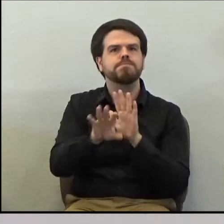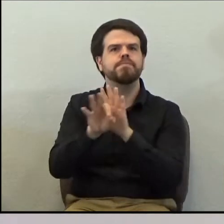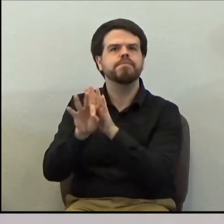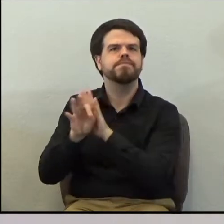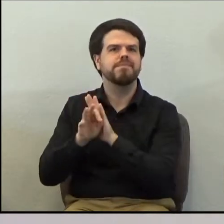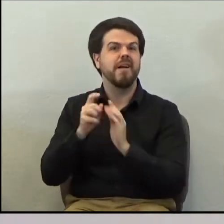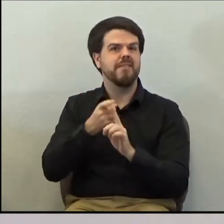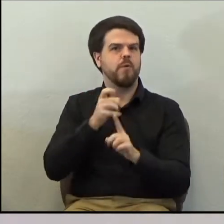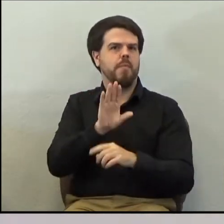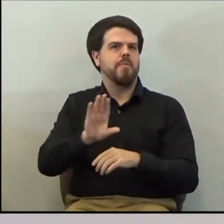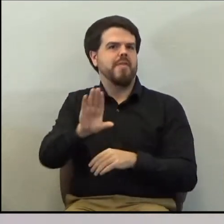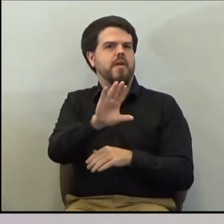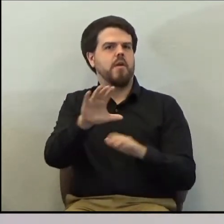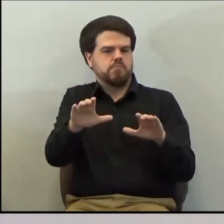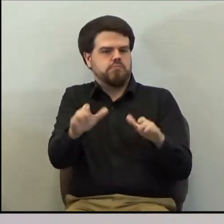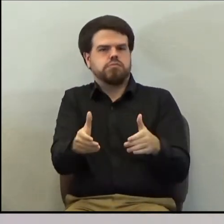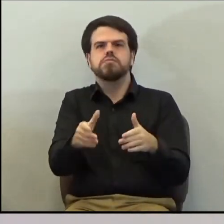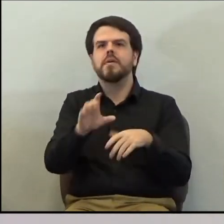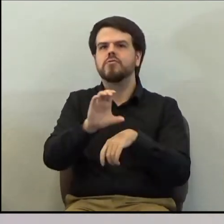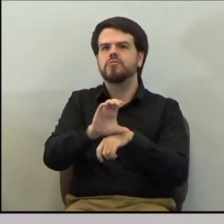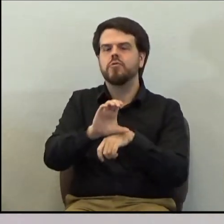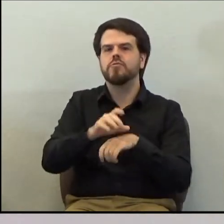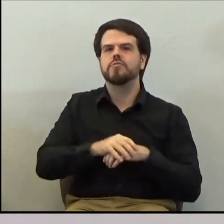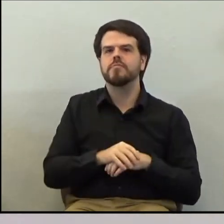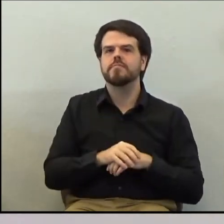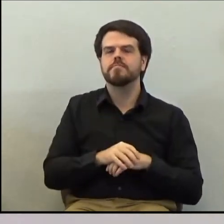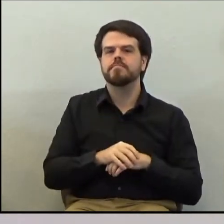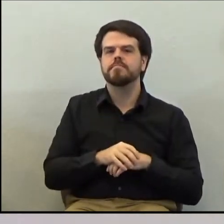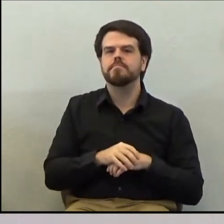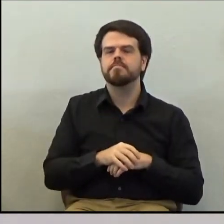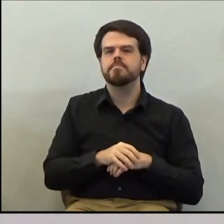people of the congregation have